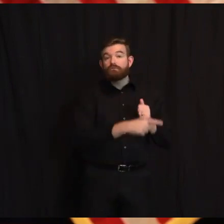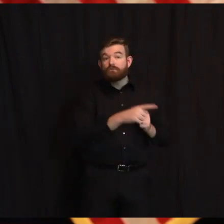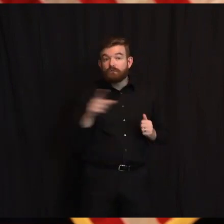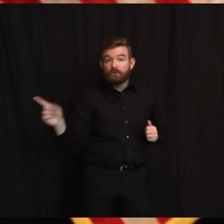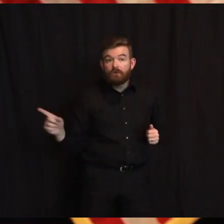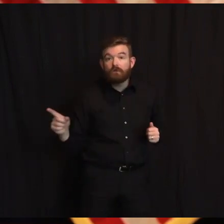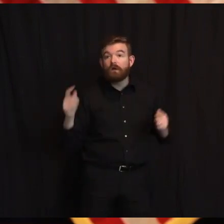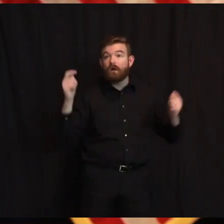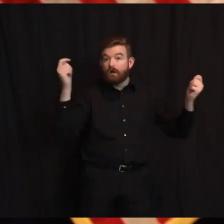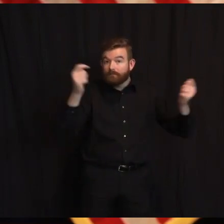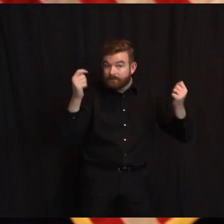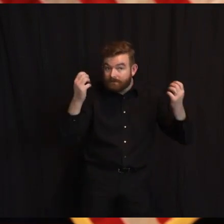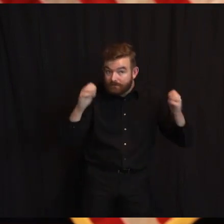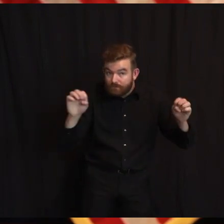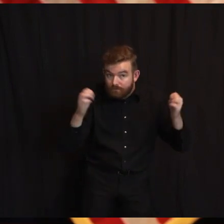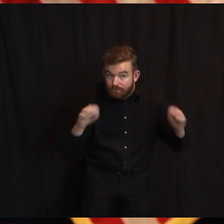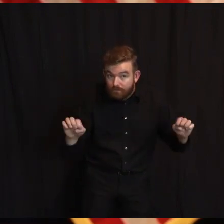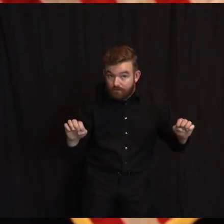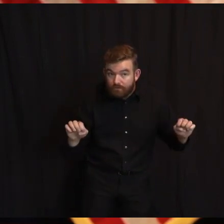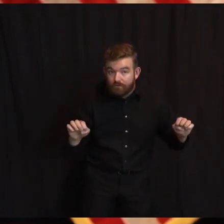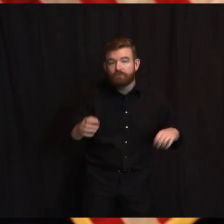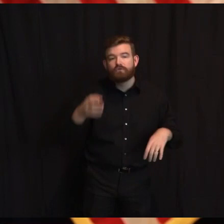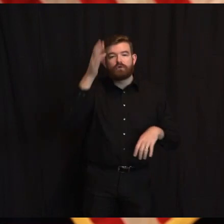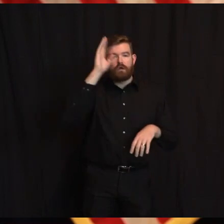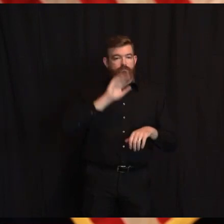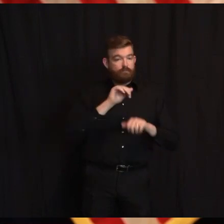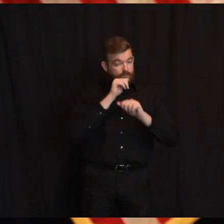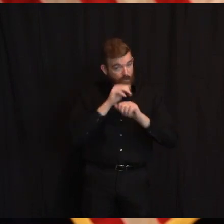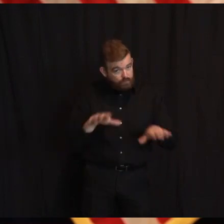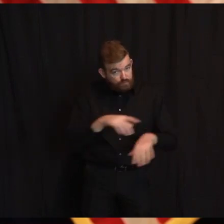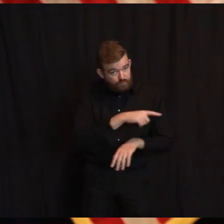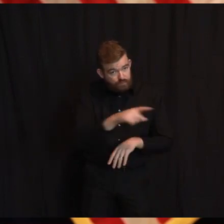Easter, God bless you all. We wish you